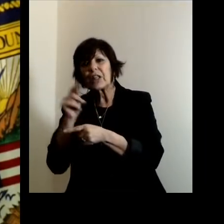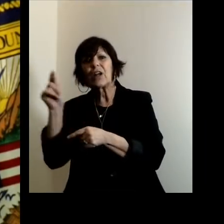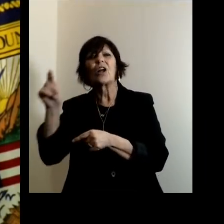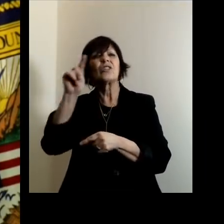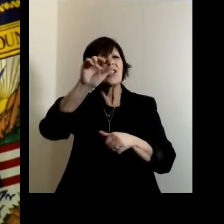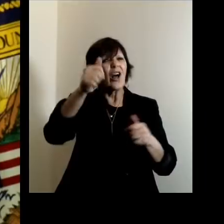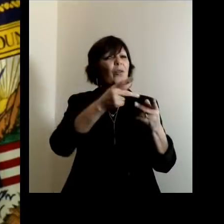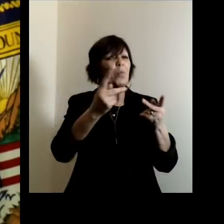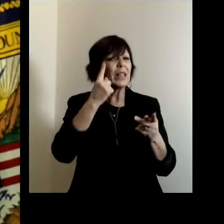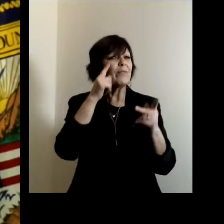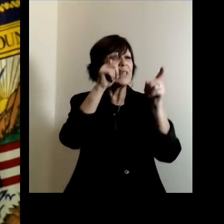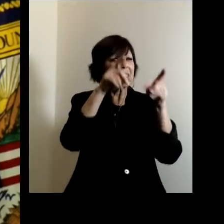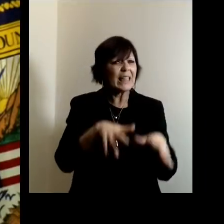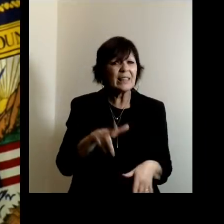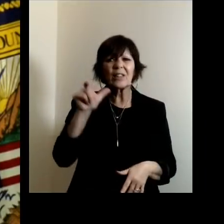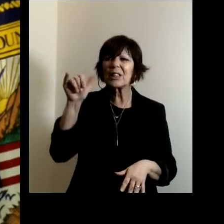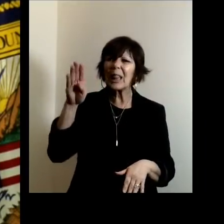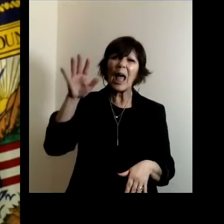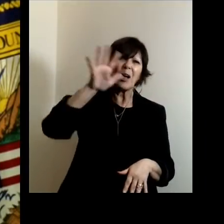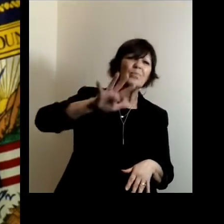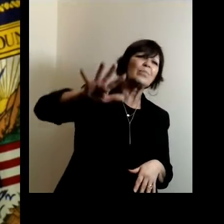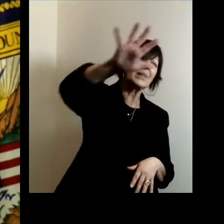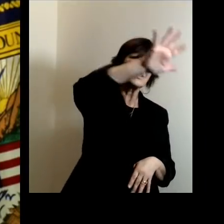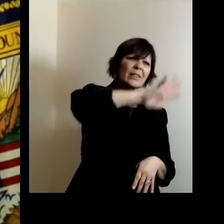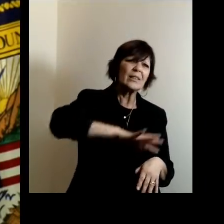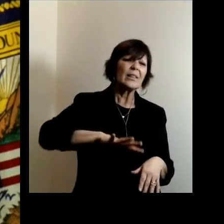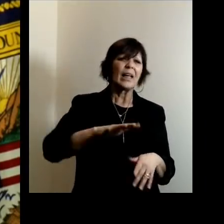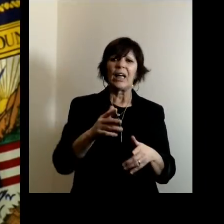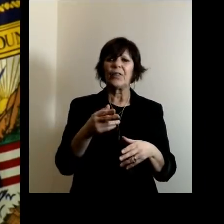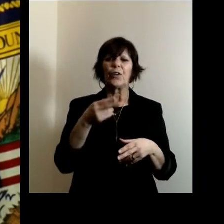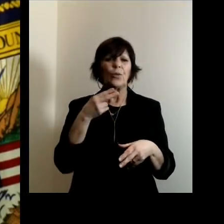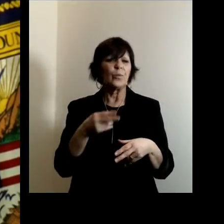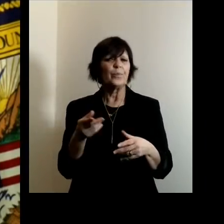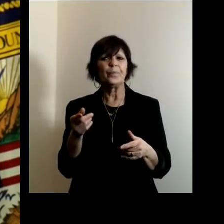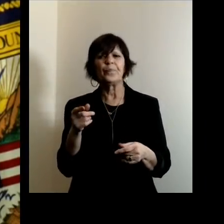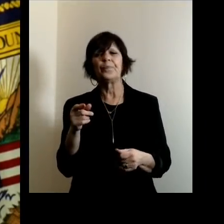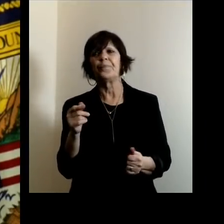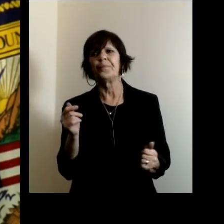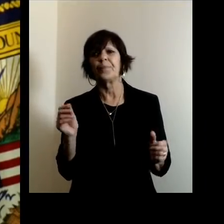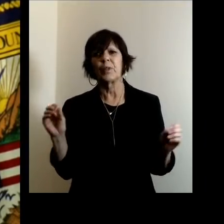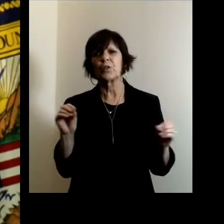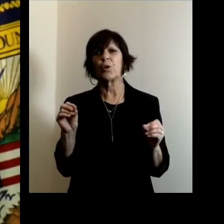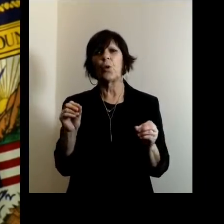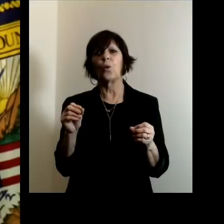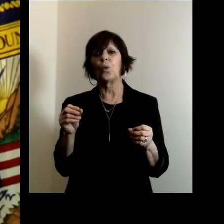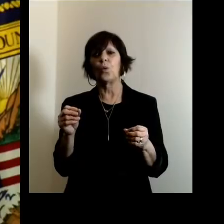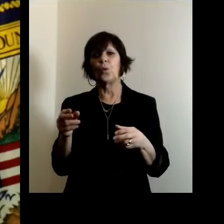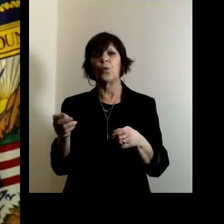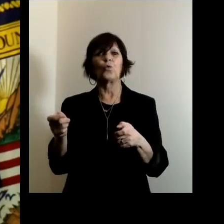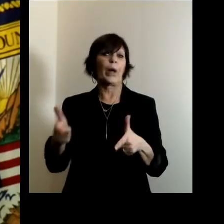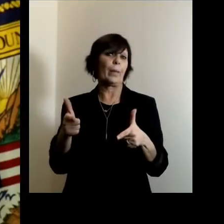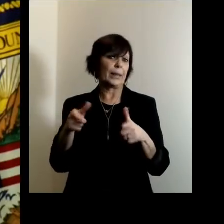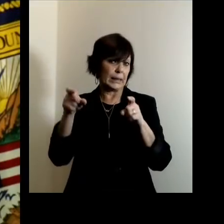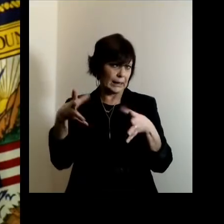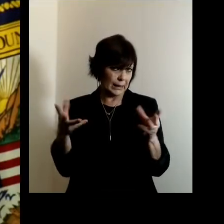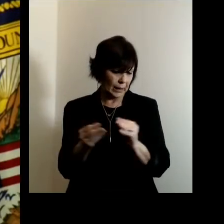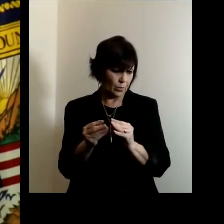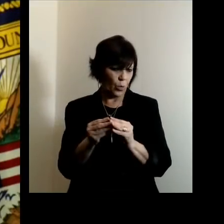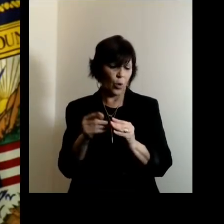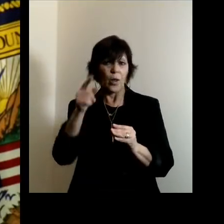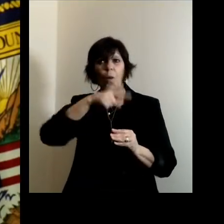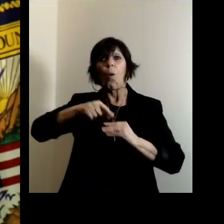week with our lab and with the rapid tests, which we used to have, but there's no rapid tests anymore because there's a shortage